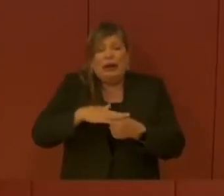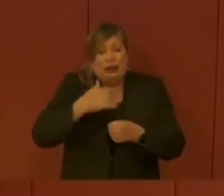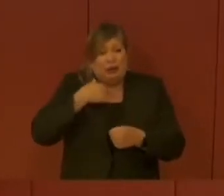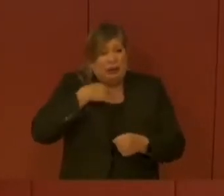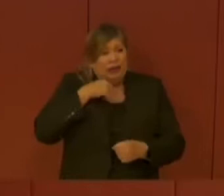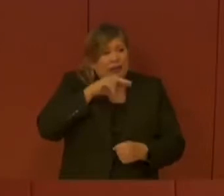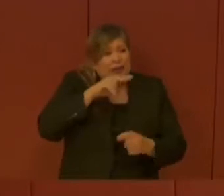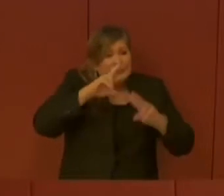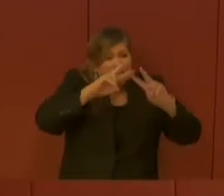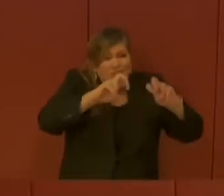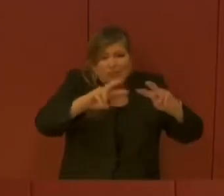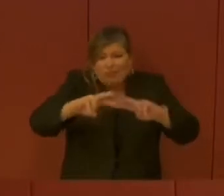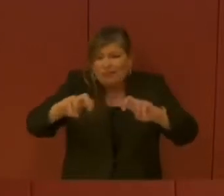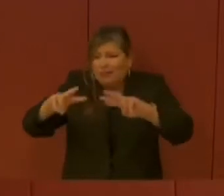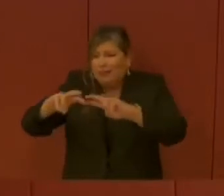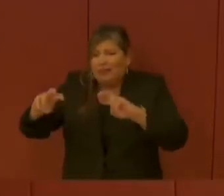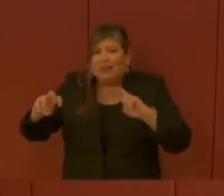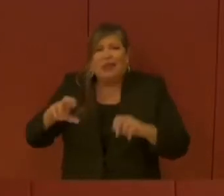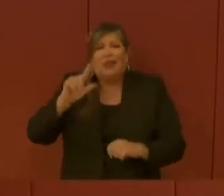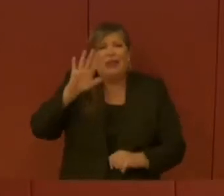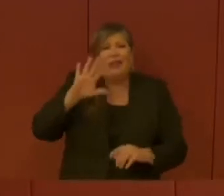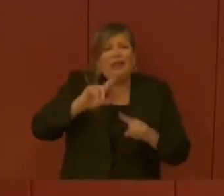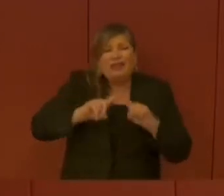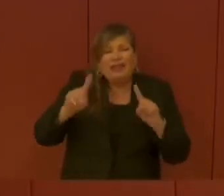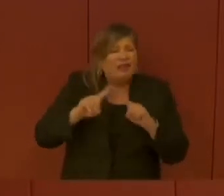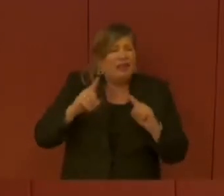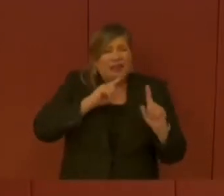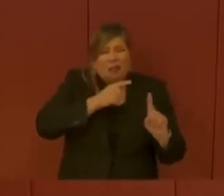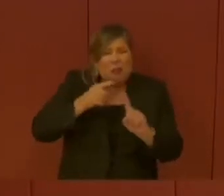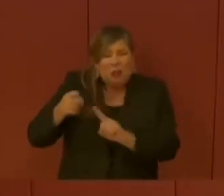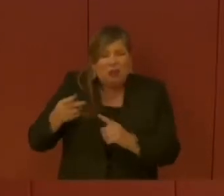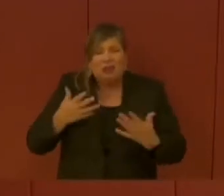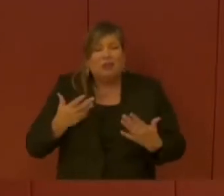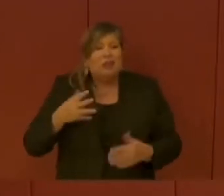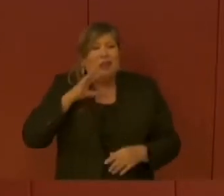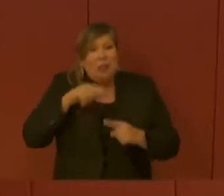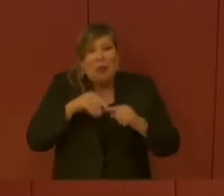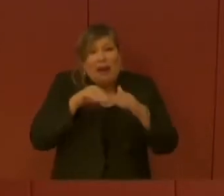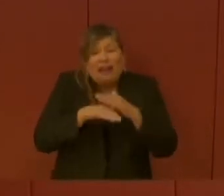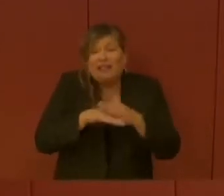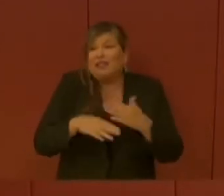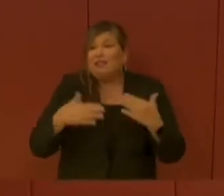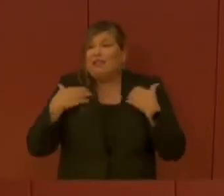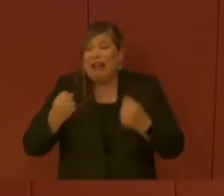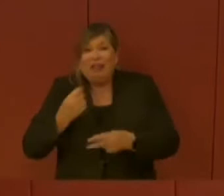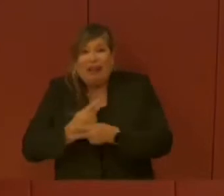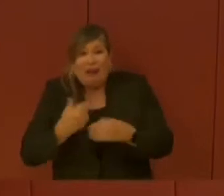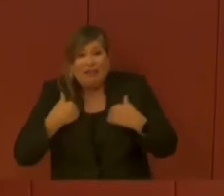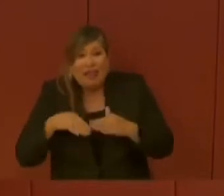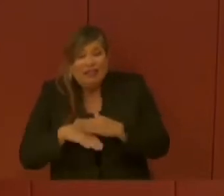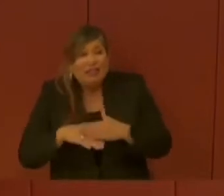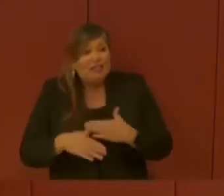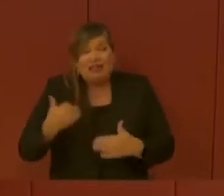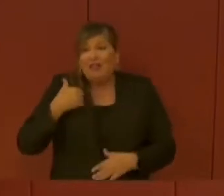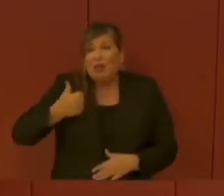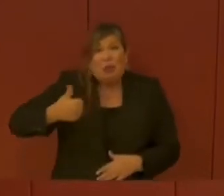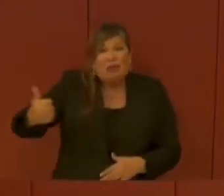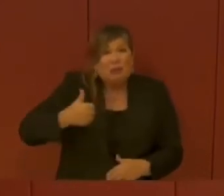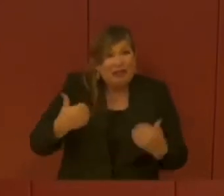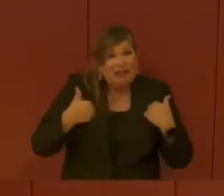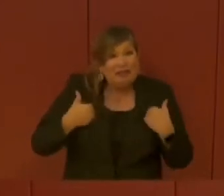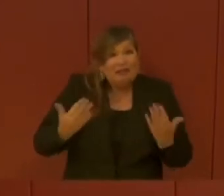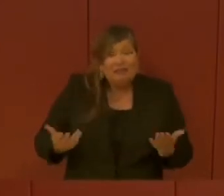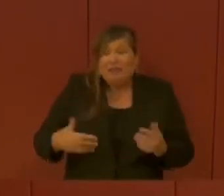characteristics as it relates to access to healthcare, transportation, education, issues related